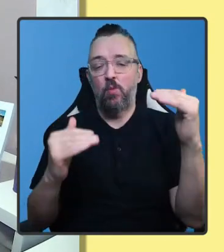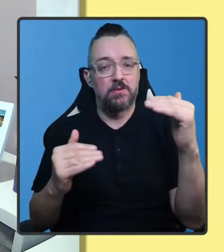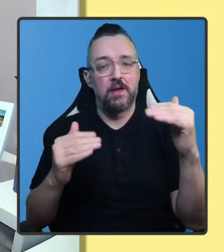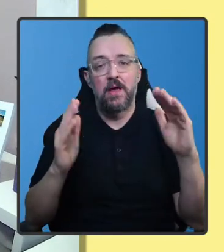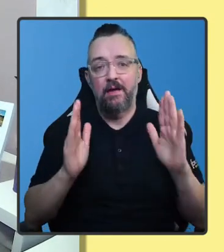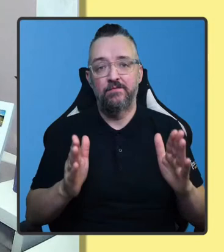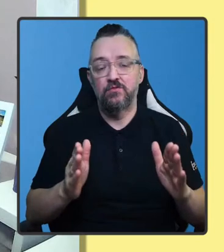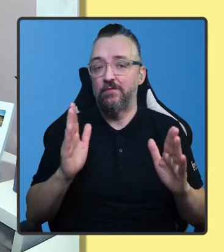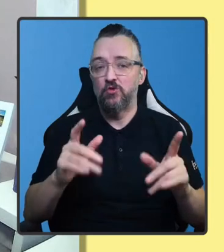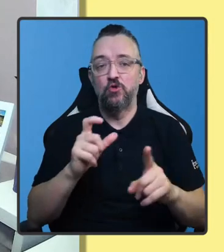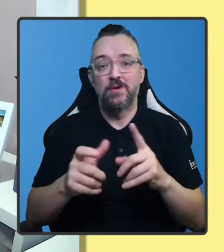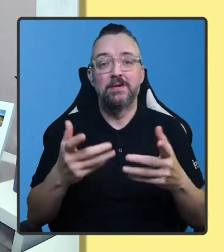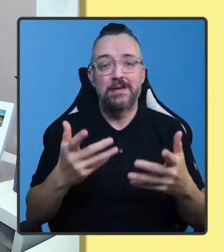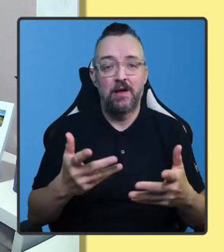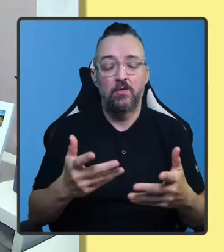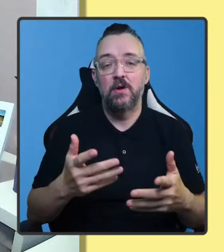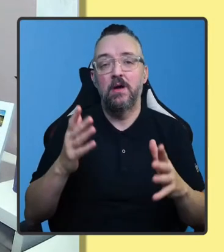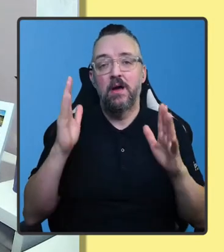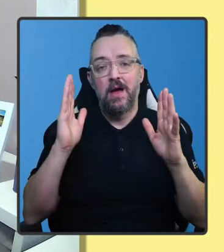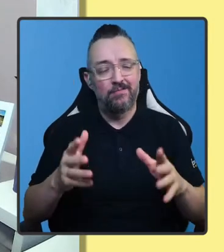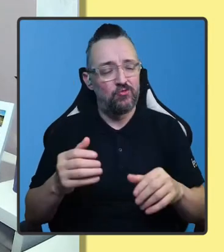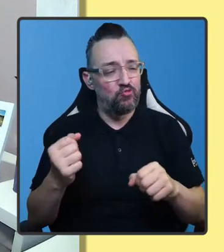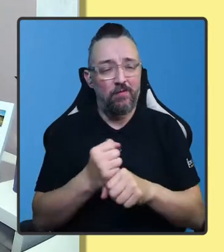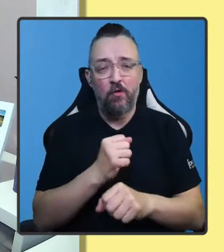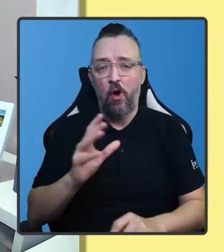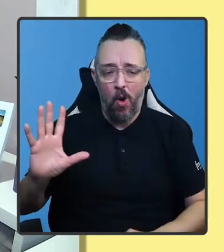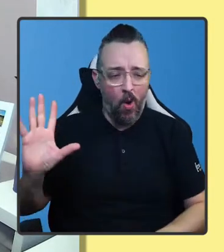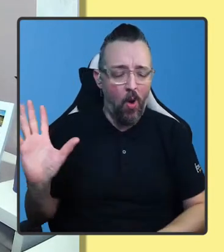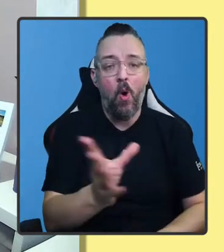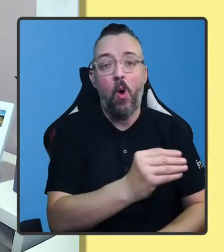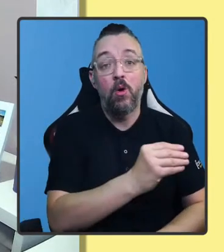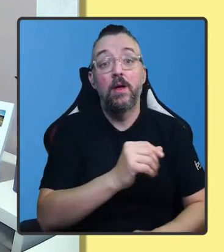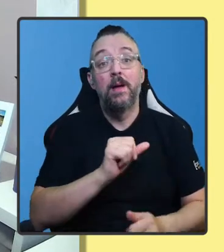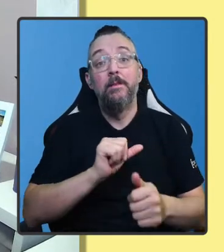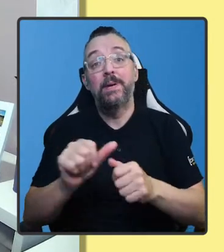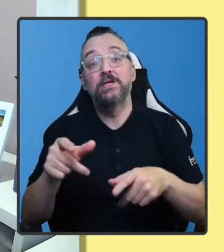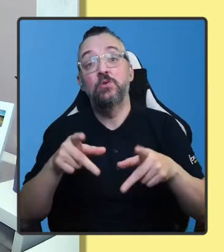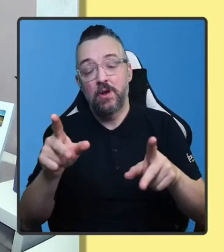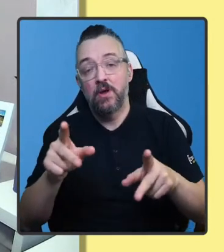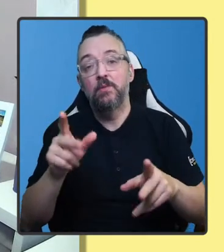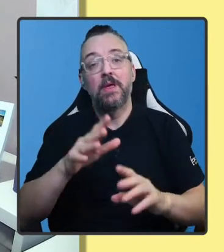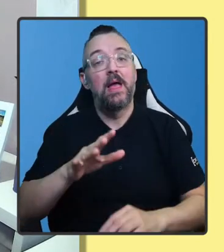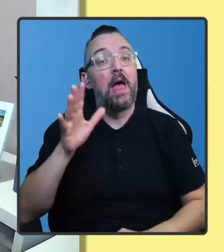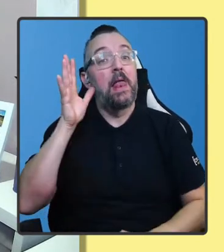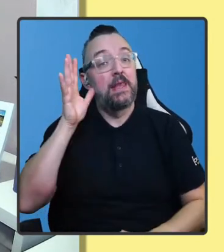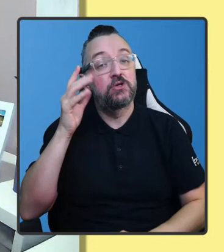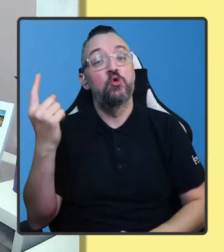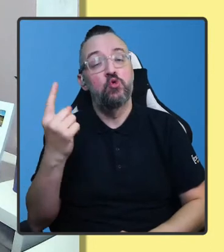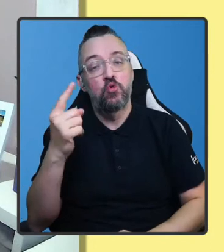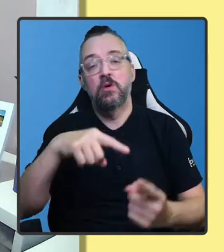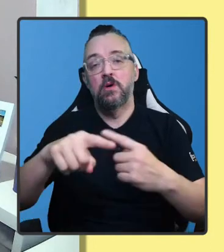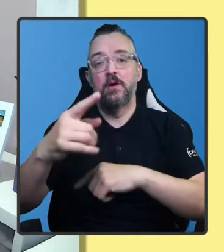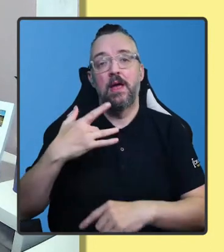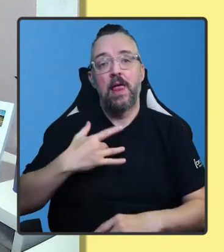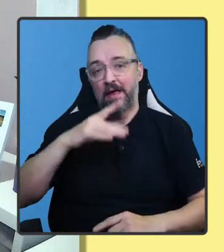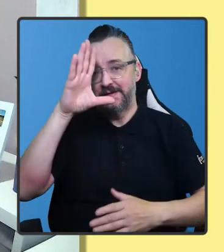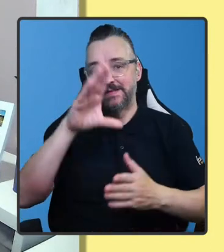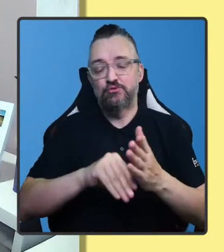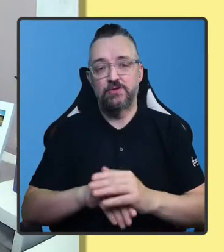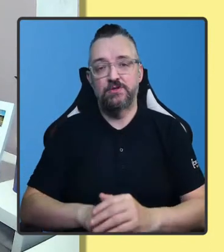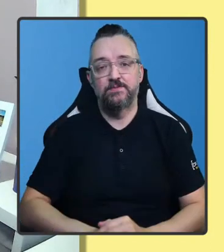now, and we need to do it for everybody. And one of the best ways to do that is by listening to the lived experience that older women